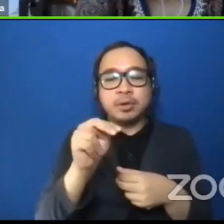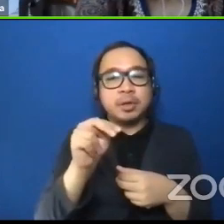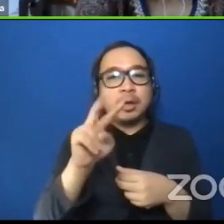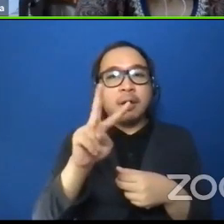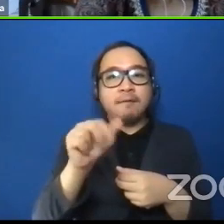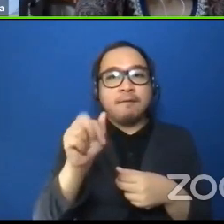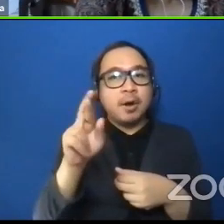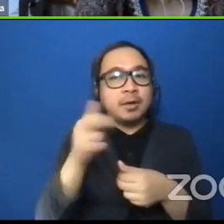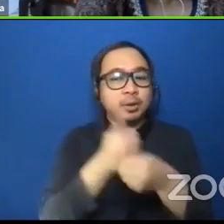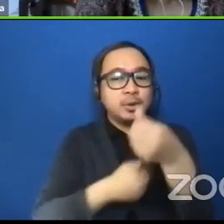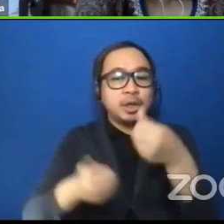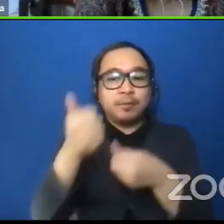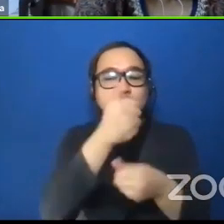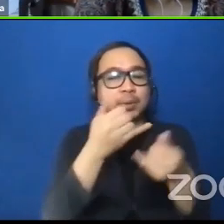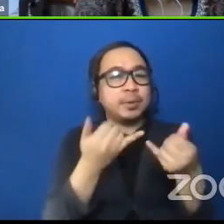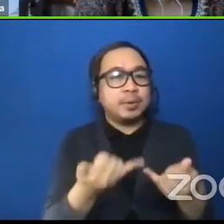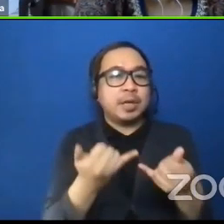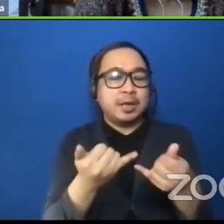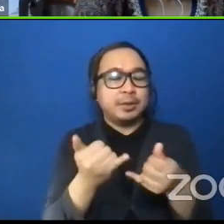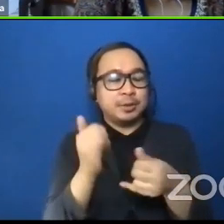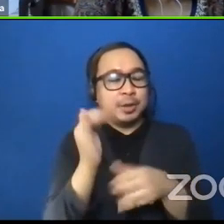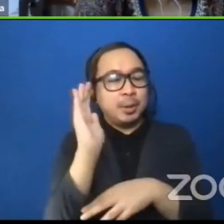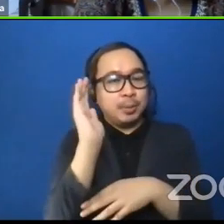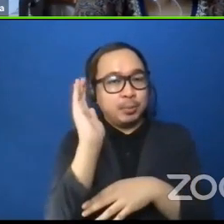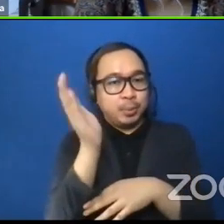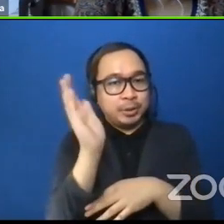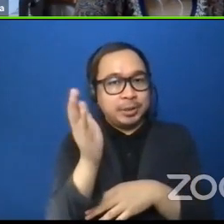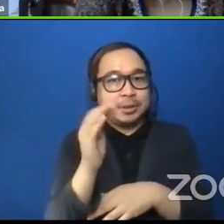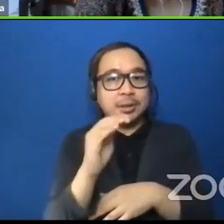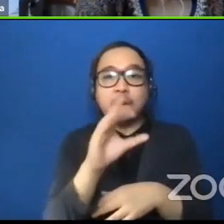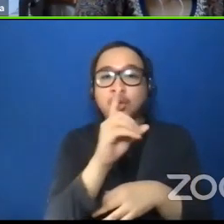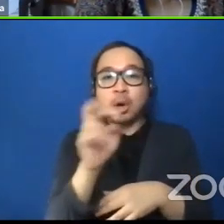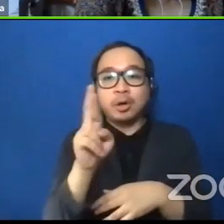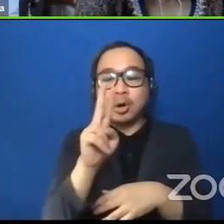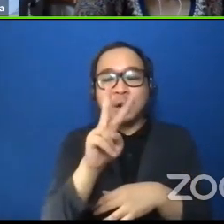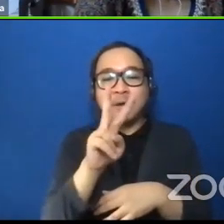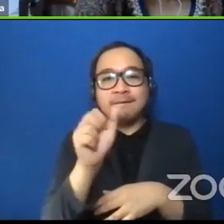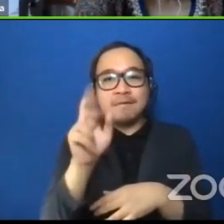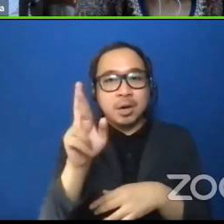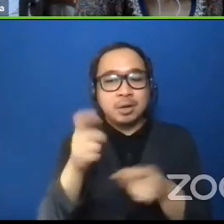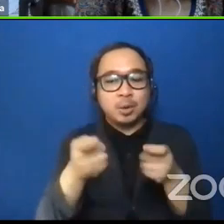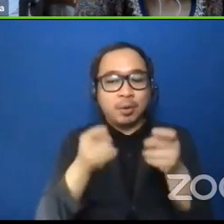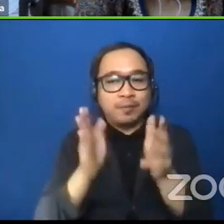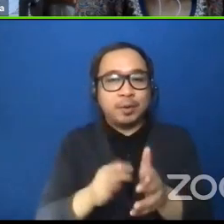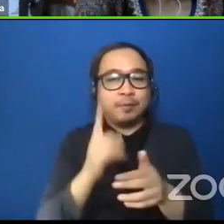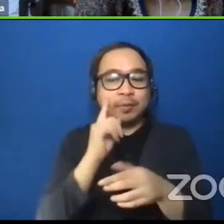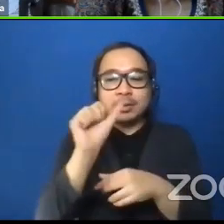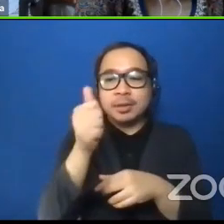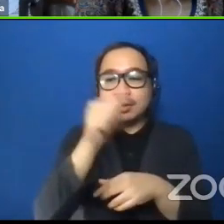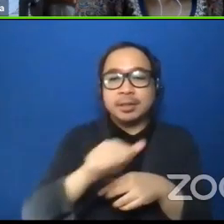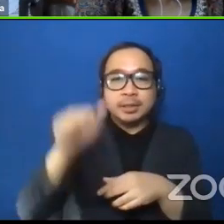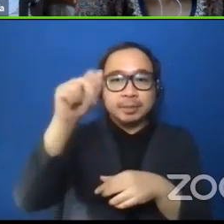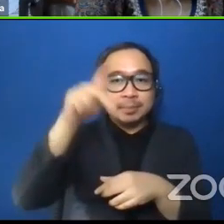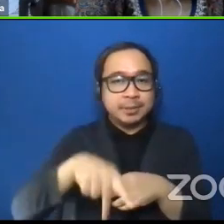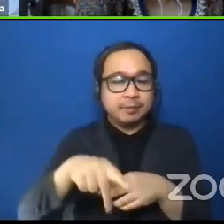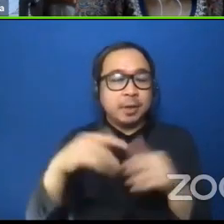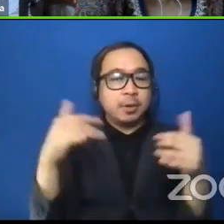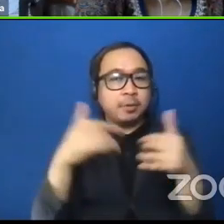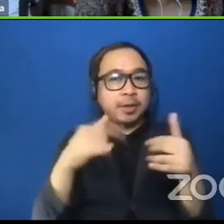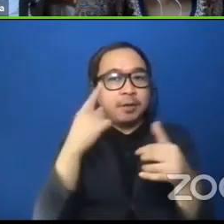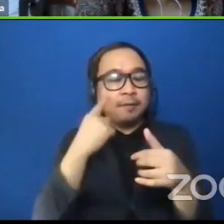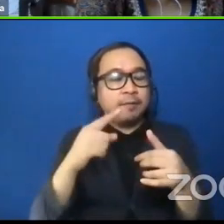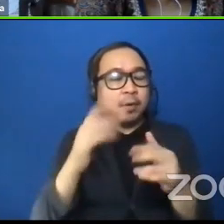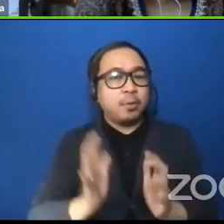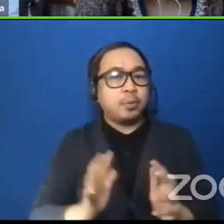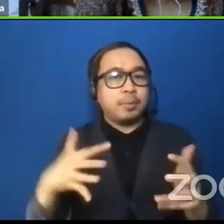for today's session. Dr. Var is the convener of the 10th Asia Pacific Conference on Reproductive and Sexual Health